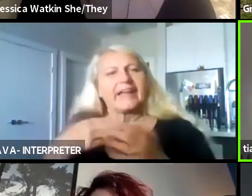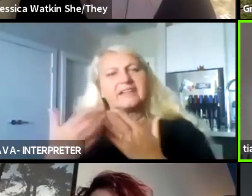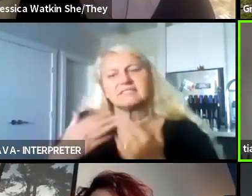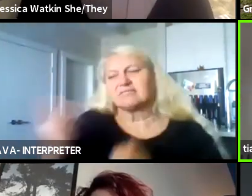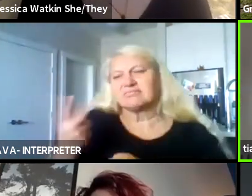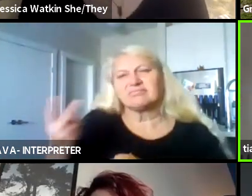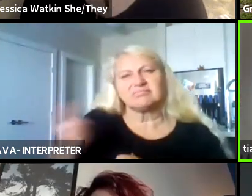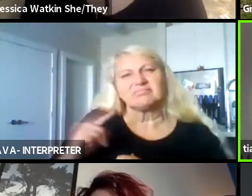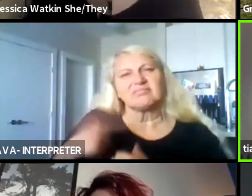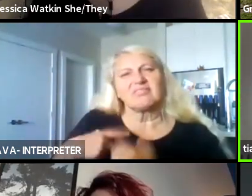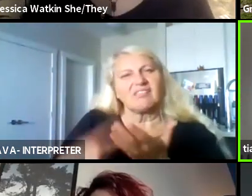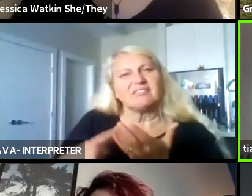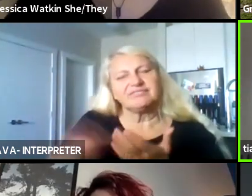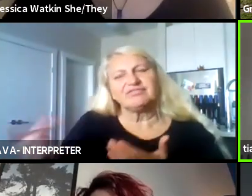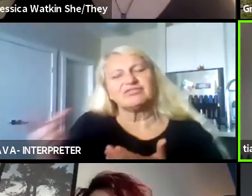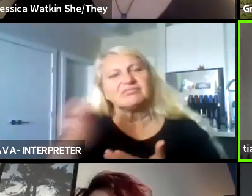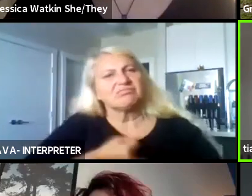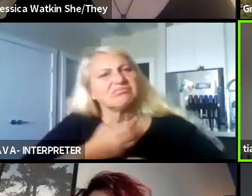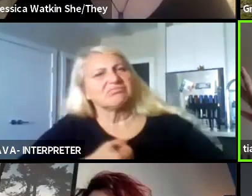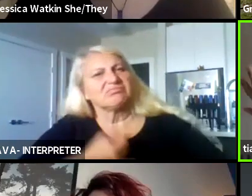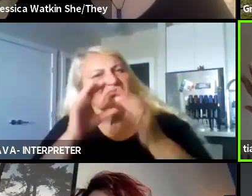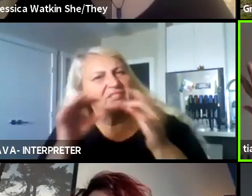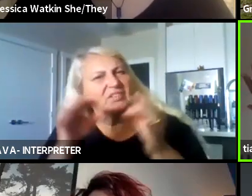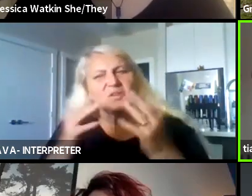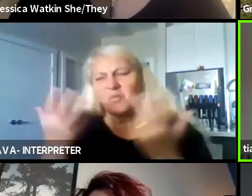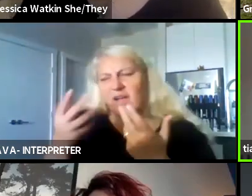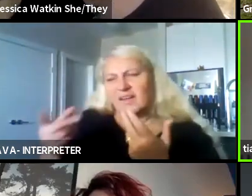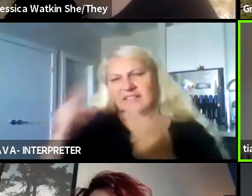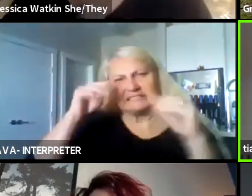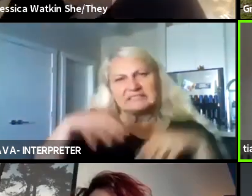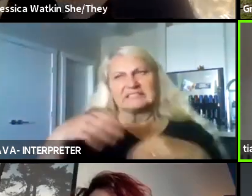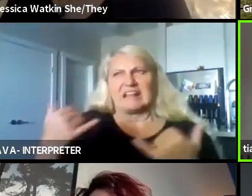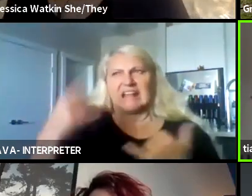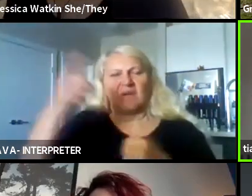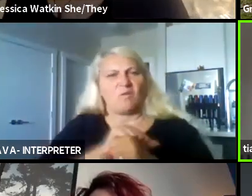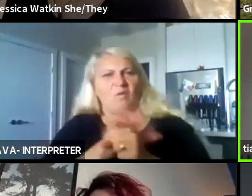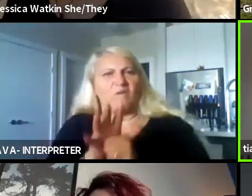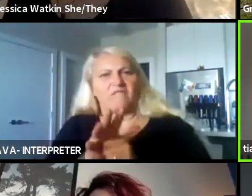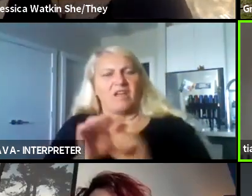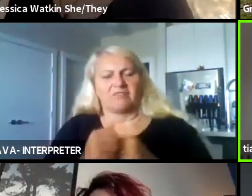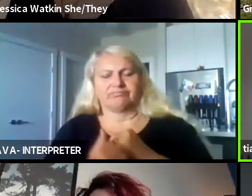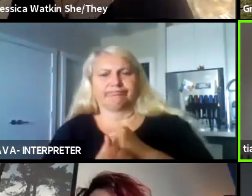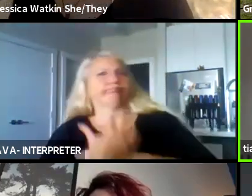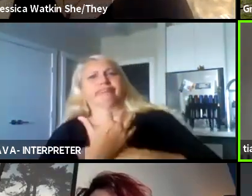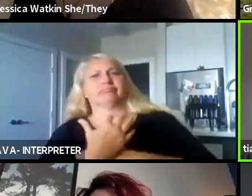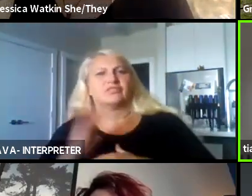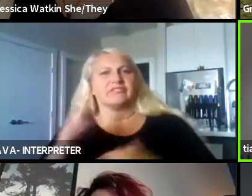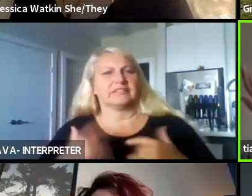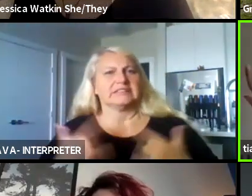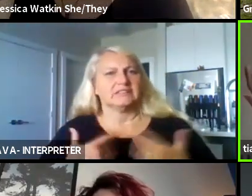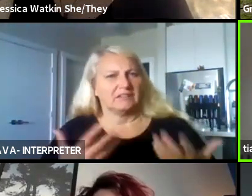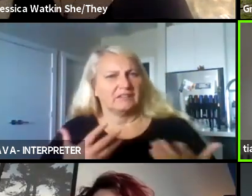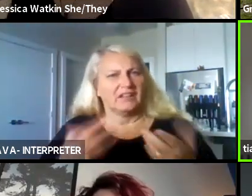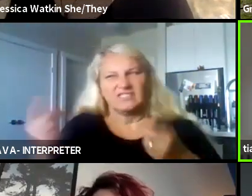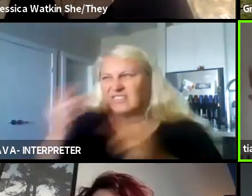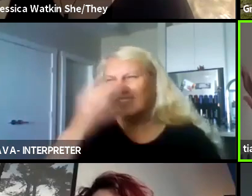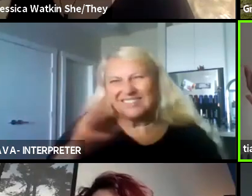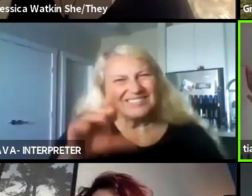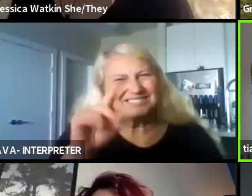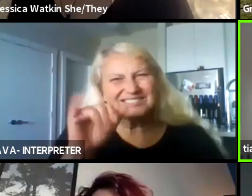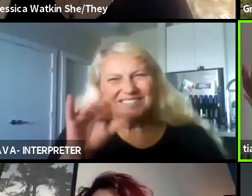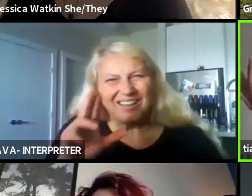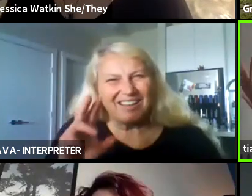she was sharing some feelings with me about what's happening in this COVID time. And she had just shared that she was like, well, Tiare, like, I don't